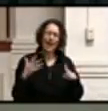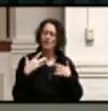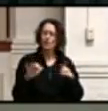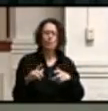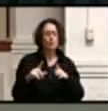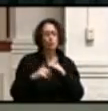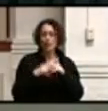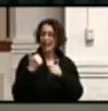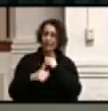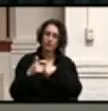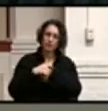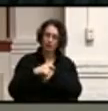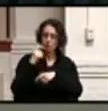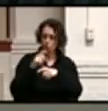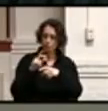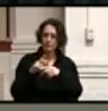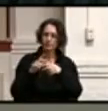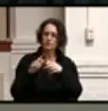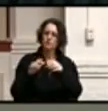not.